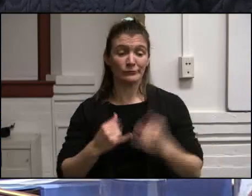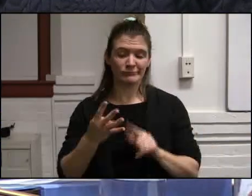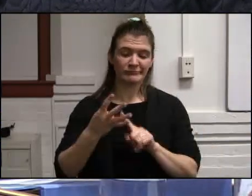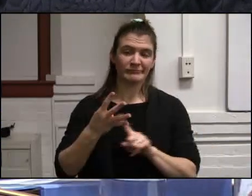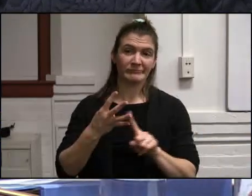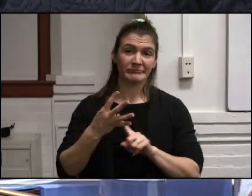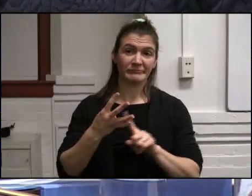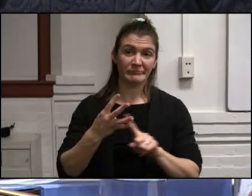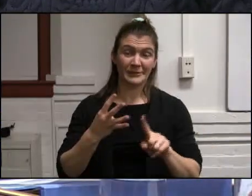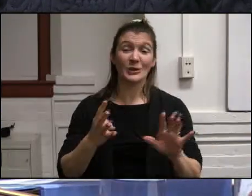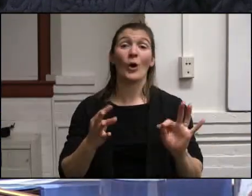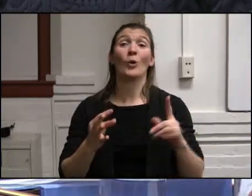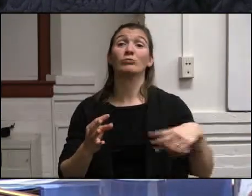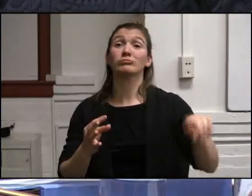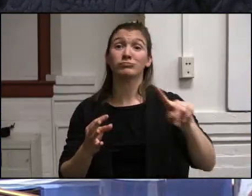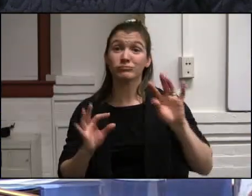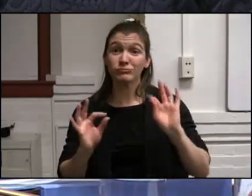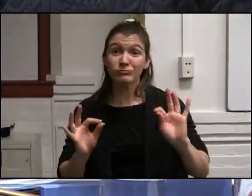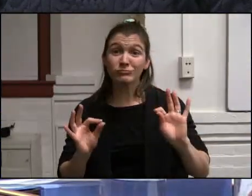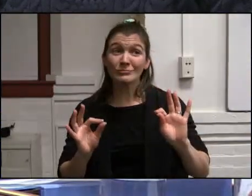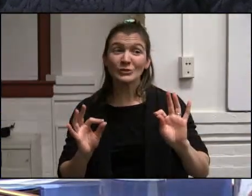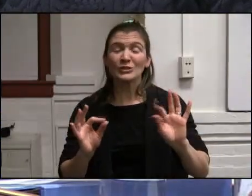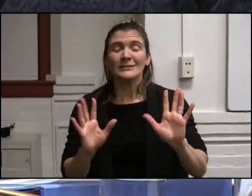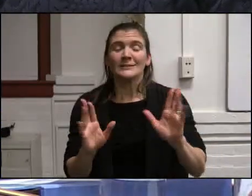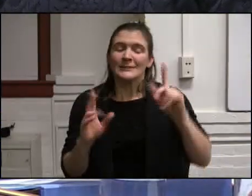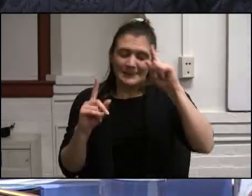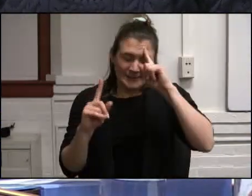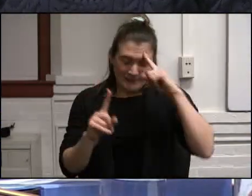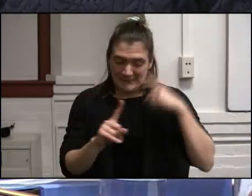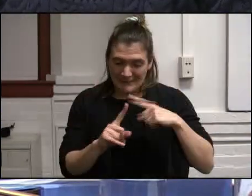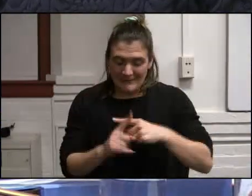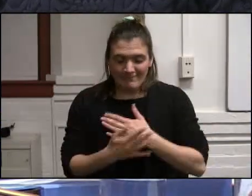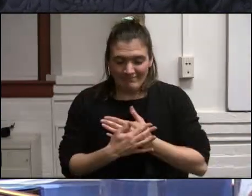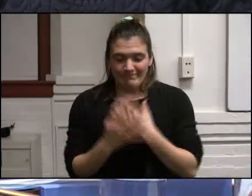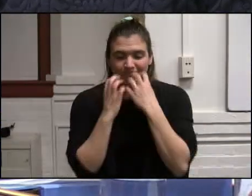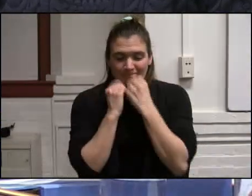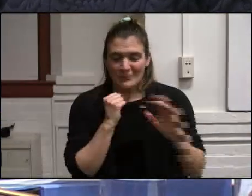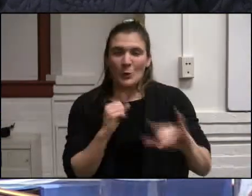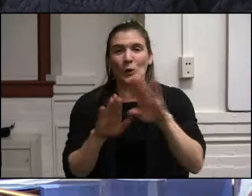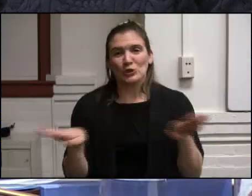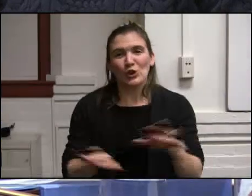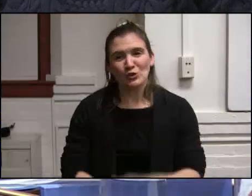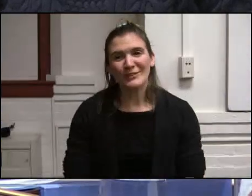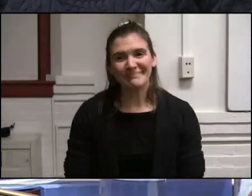So I just ask you all to count your blessings and hug your kids close.